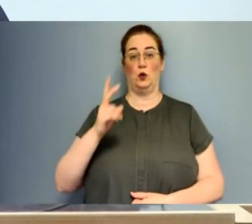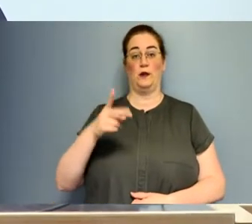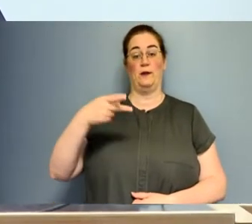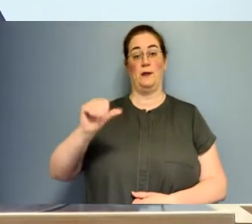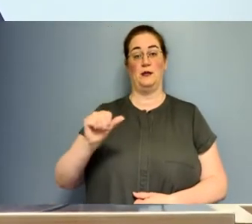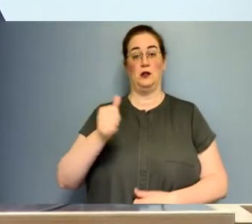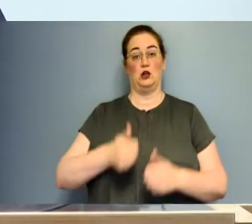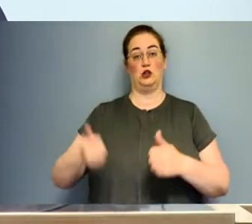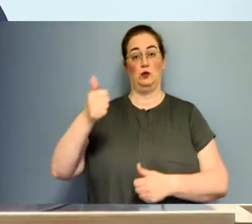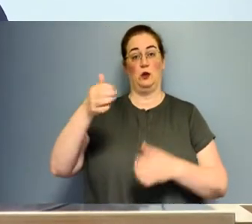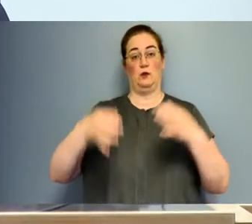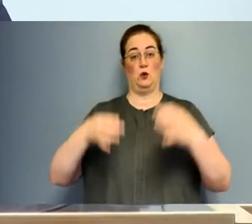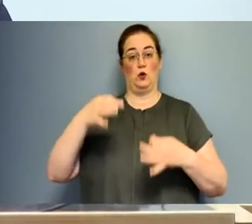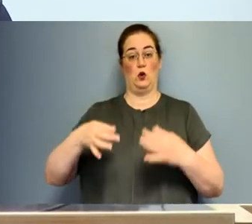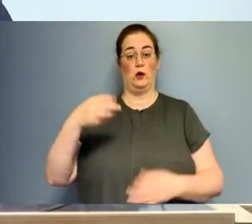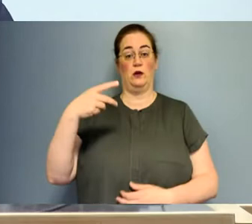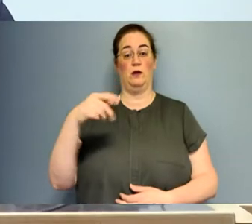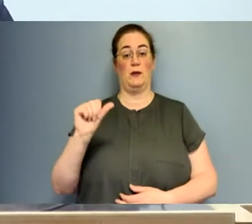Court, Pennsylvania's